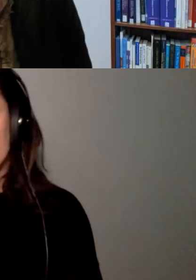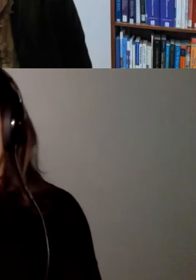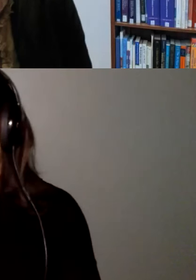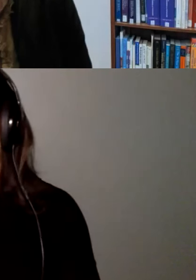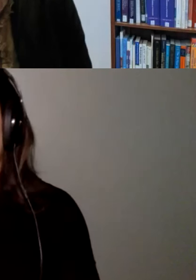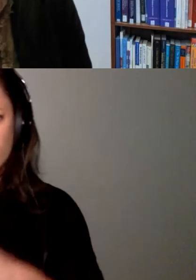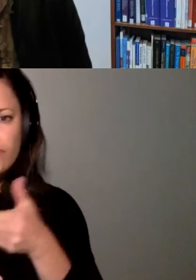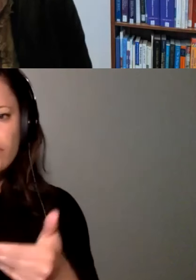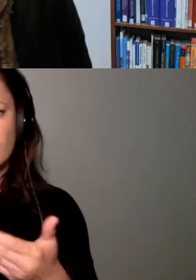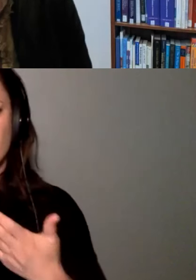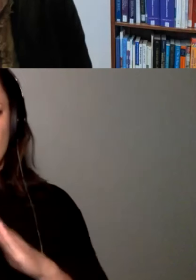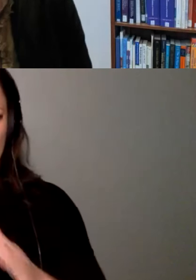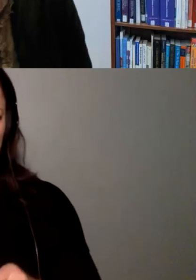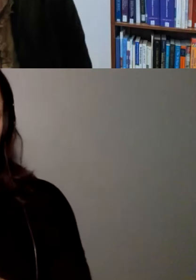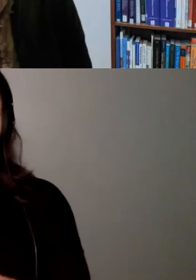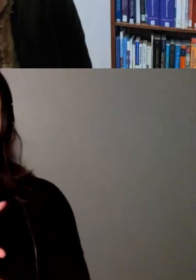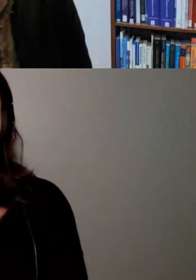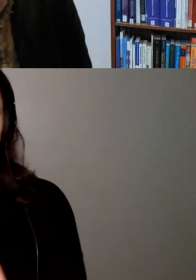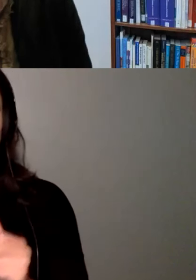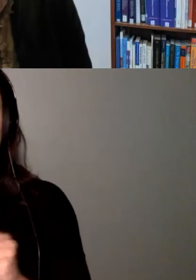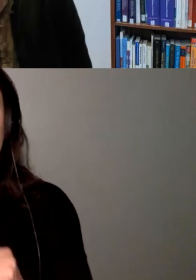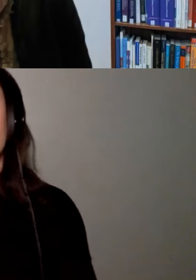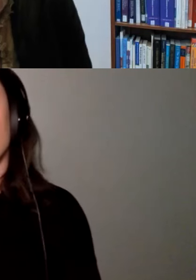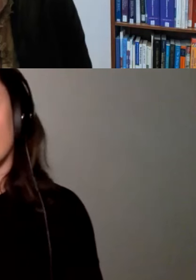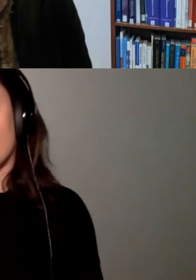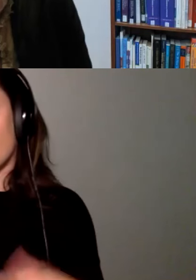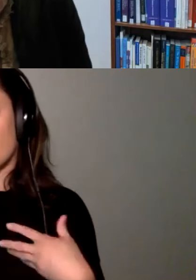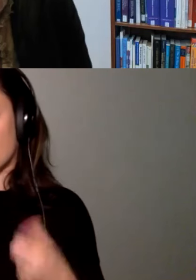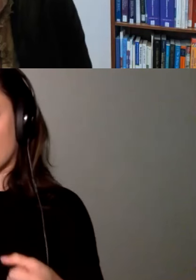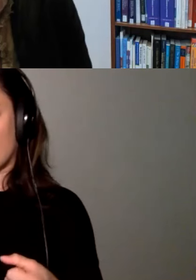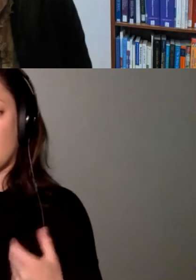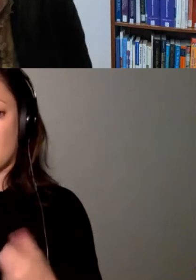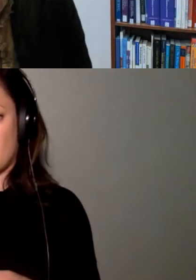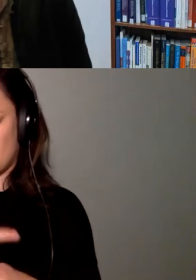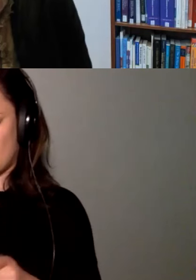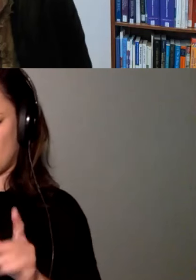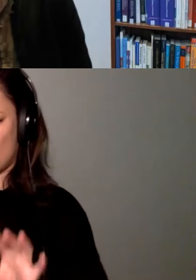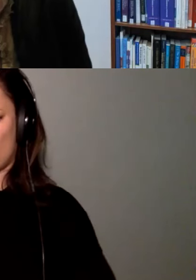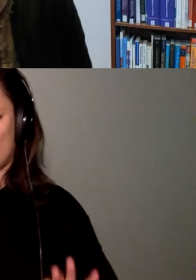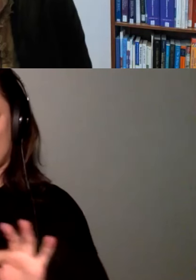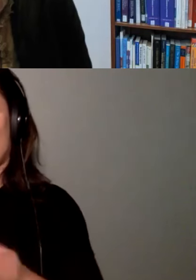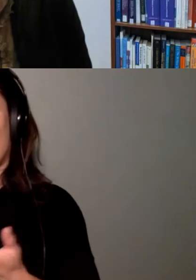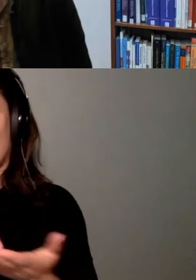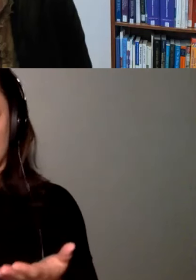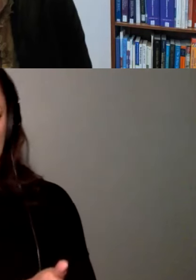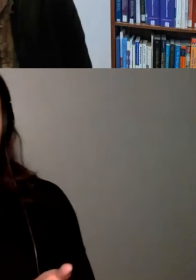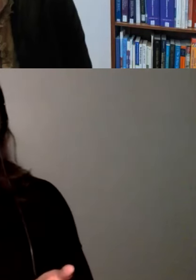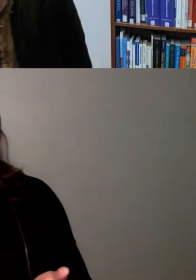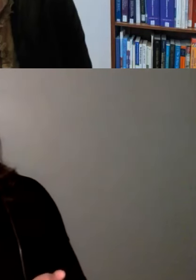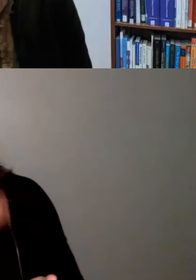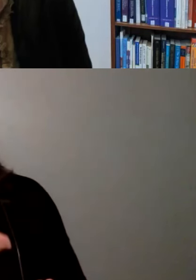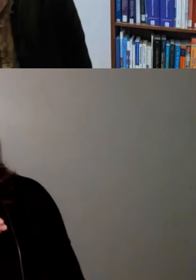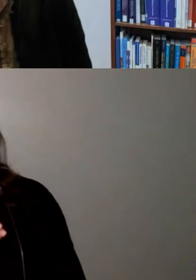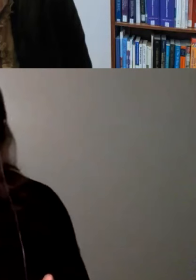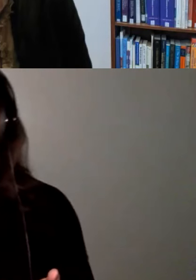community that we work with. So mental health in healthcare is a critical aspect that should not be overlooked. And here's